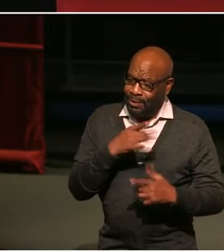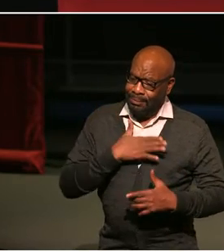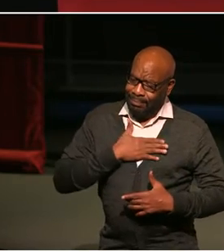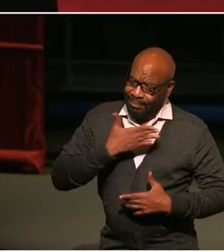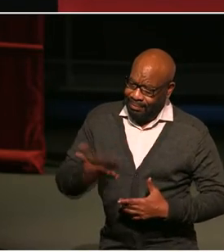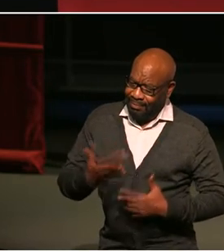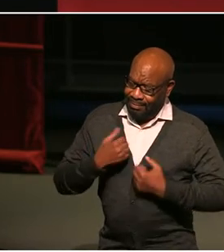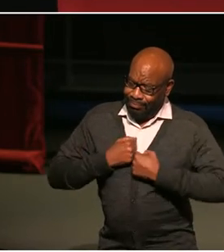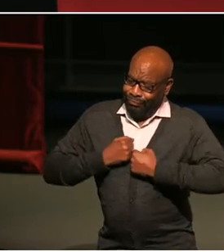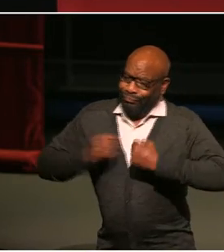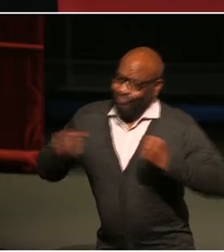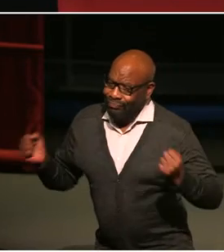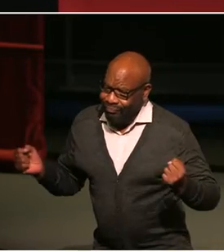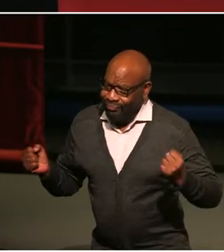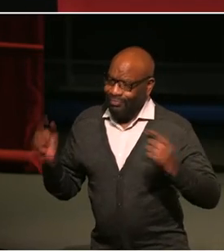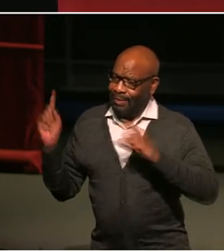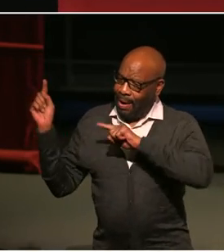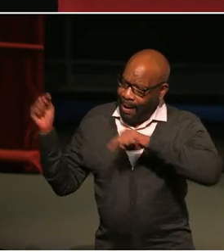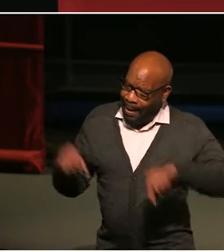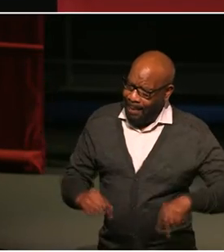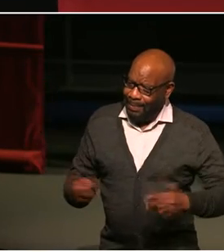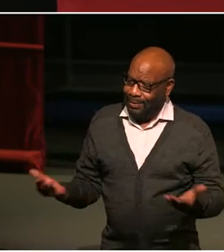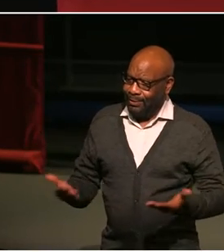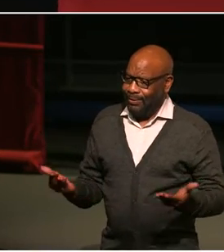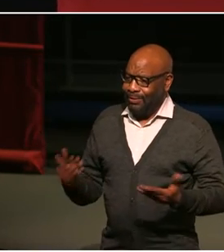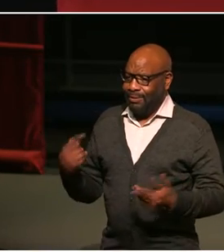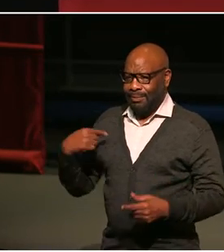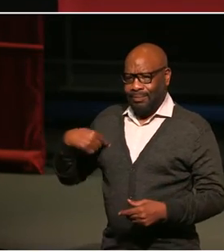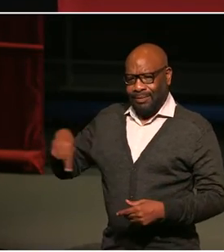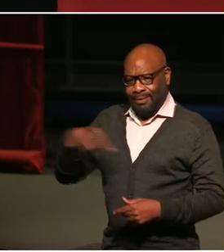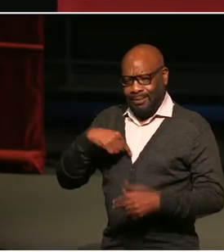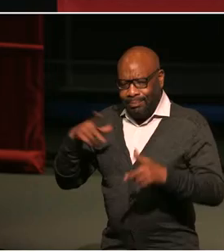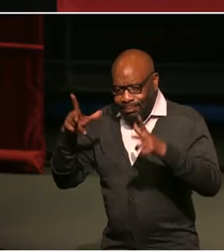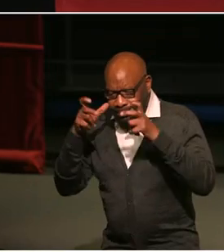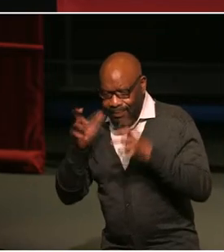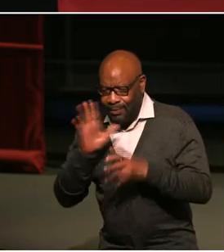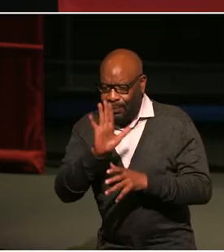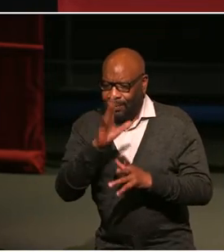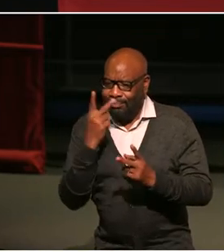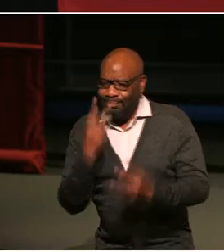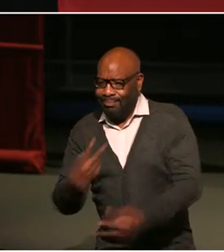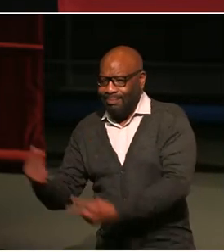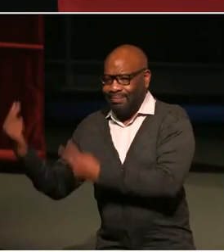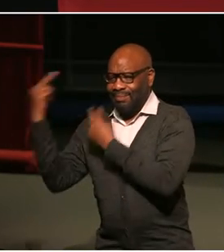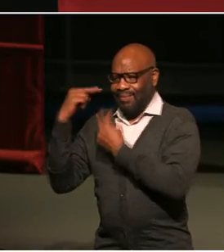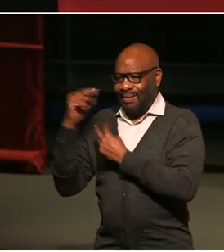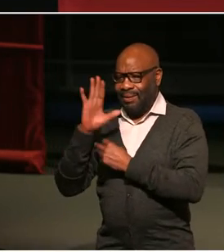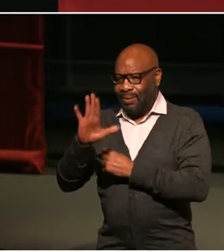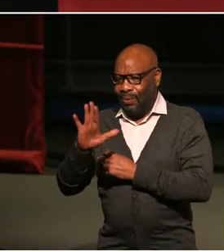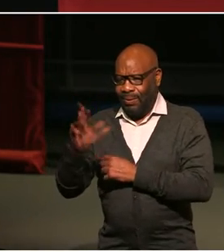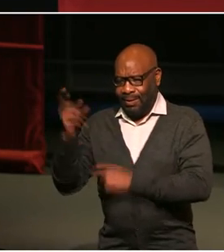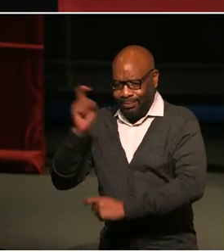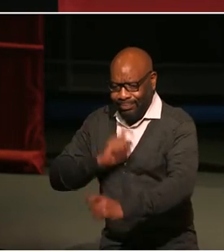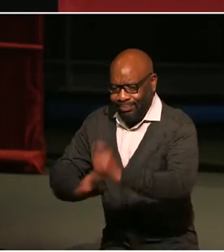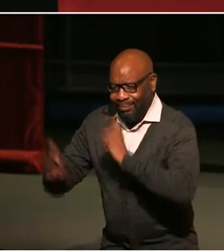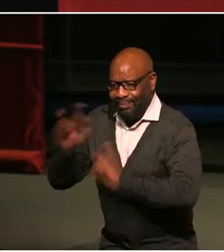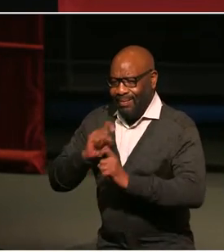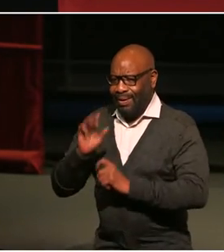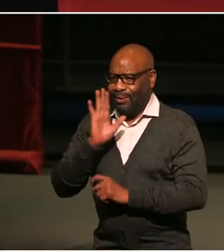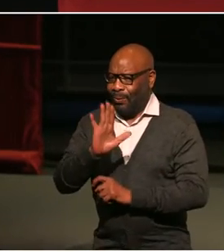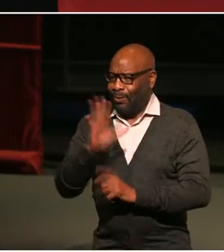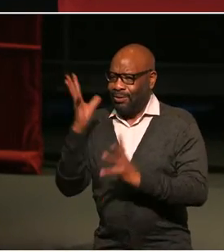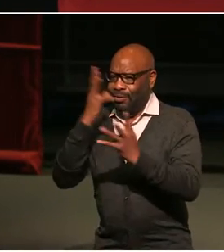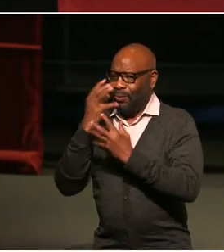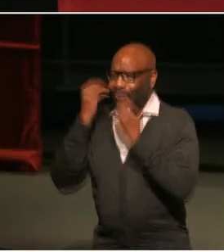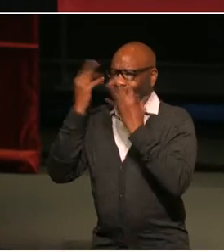your reflections, to receive your gifts of humility and eloquence and love. The same gifts